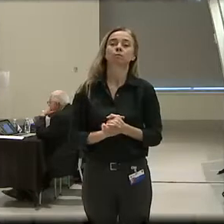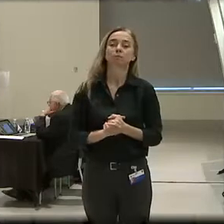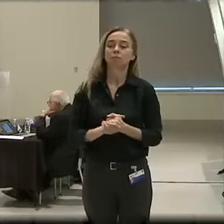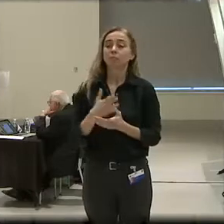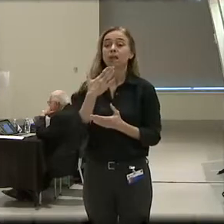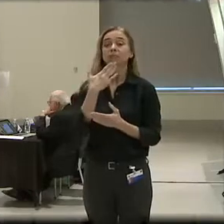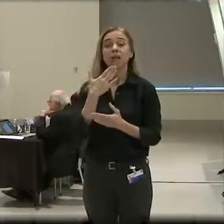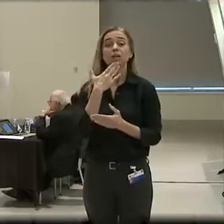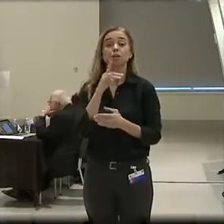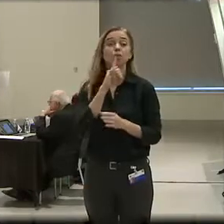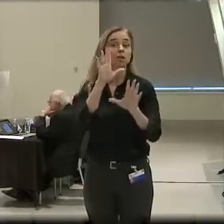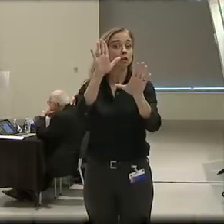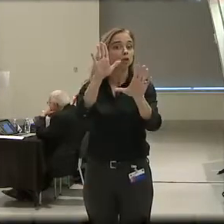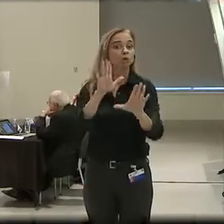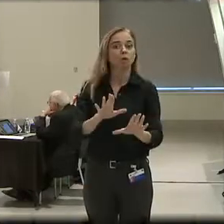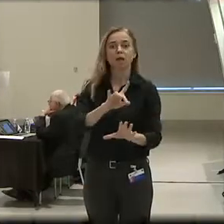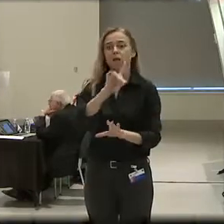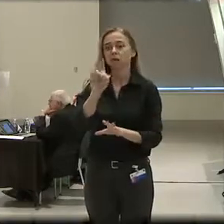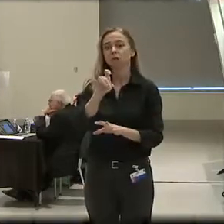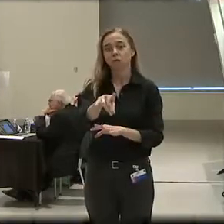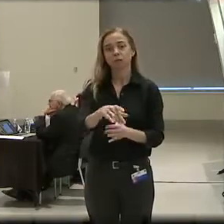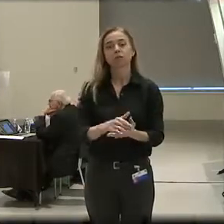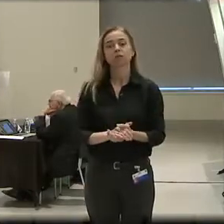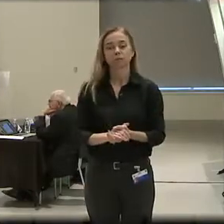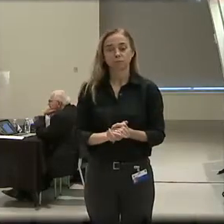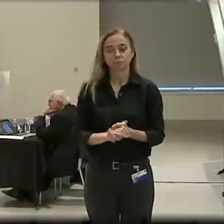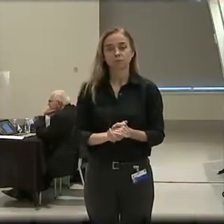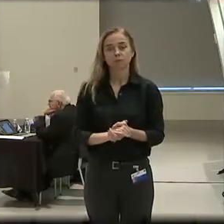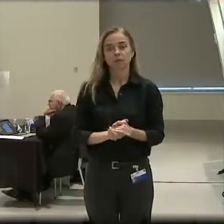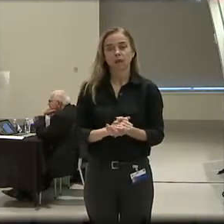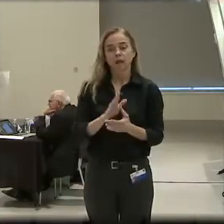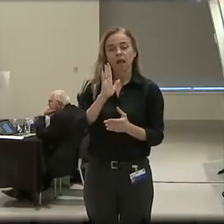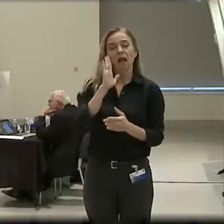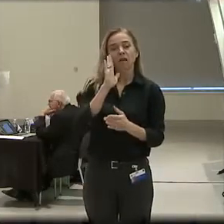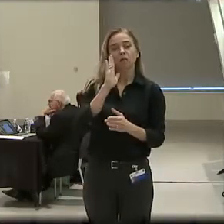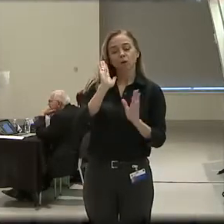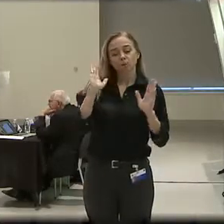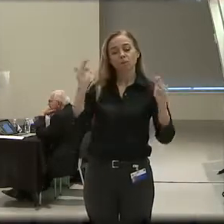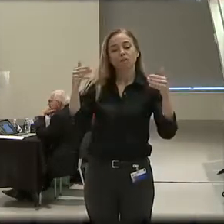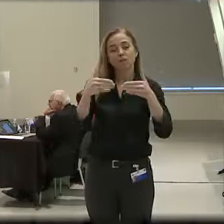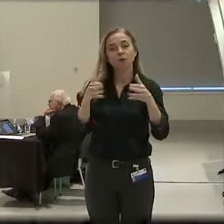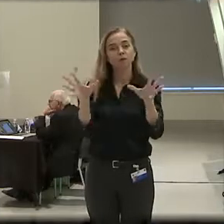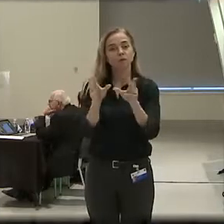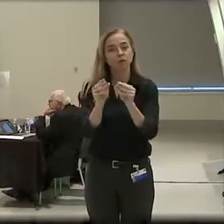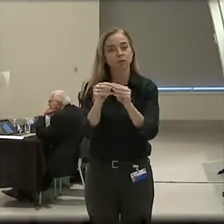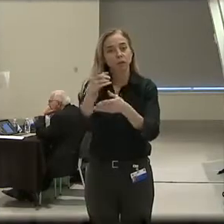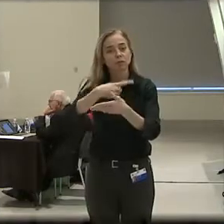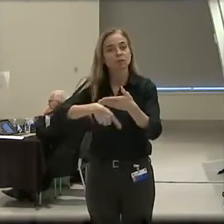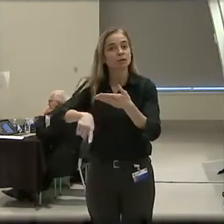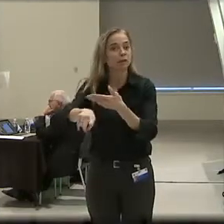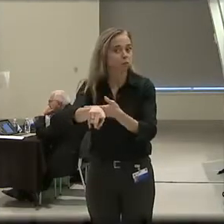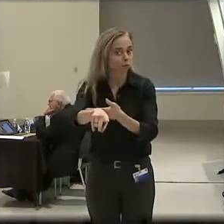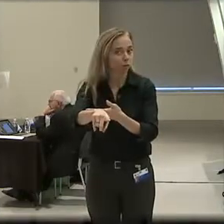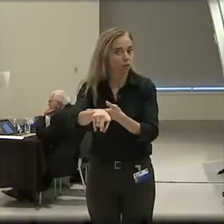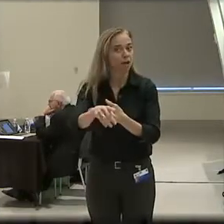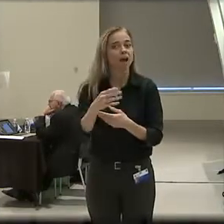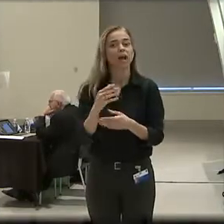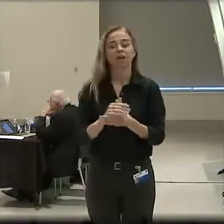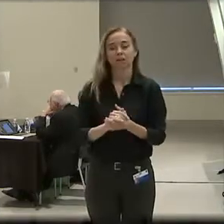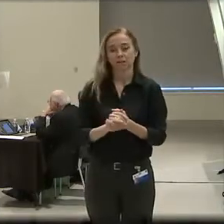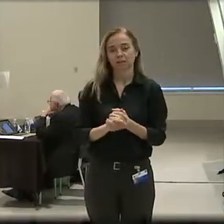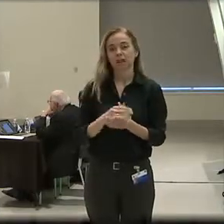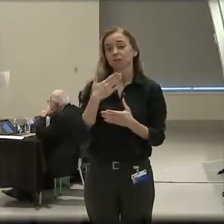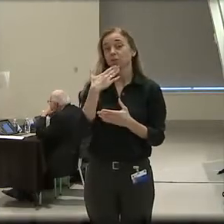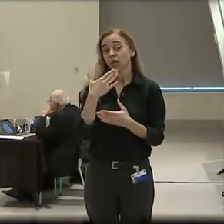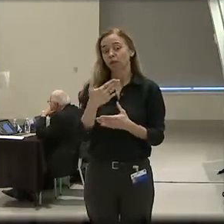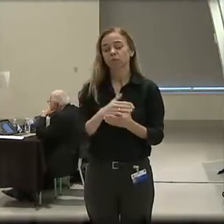Thank you. That's a great question. That's will be the focus of our symposium next week, which I know that you had a role in shaping, so thank you for